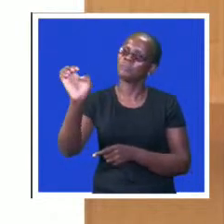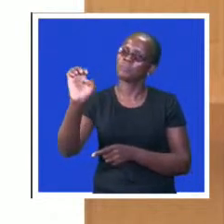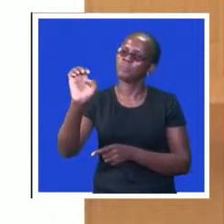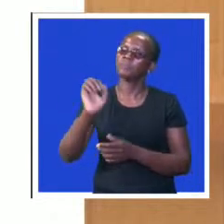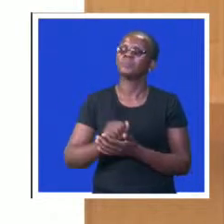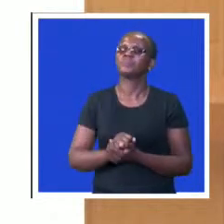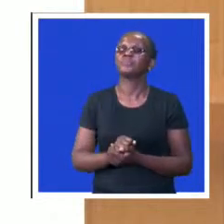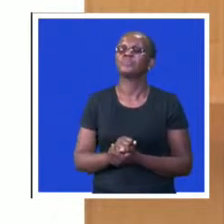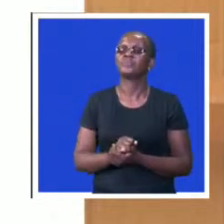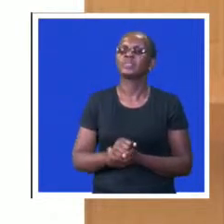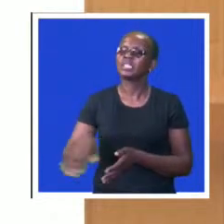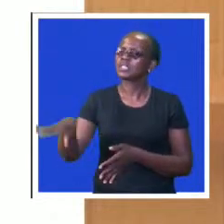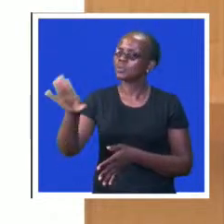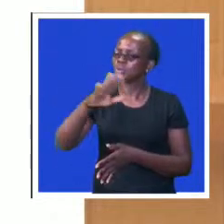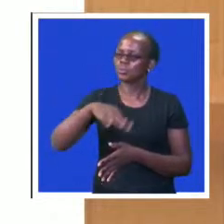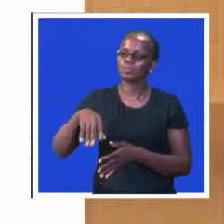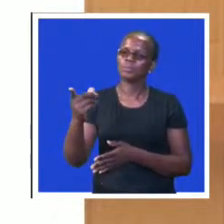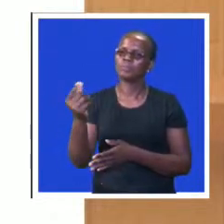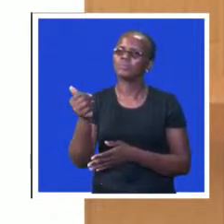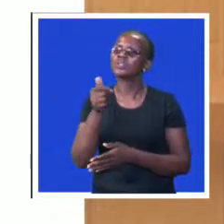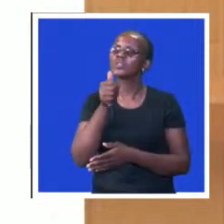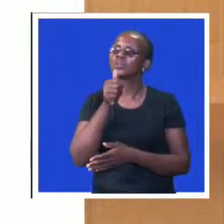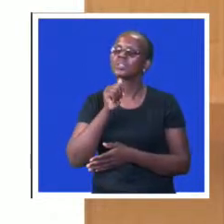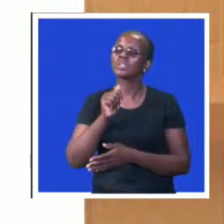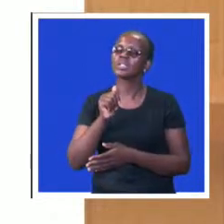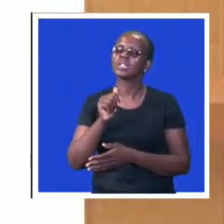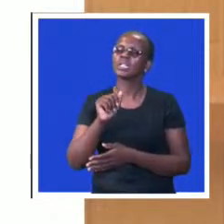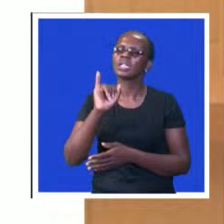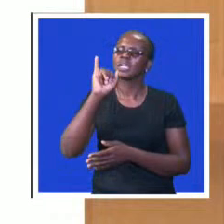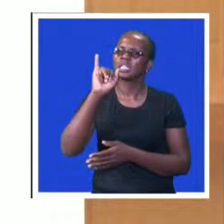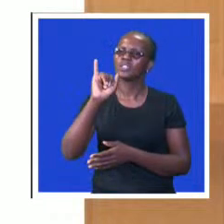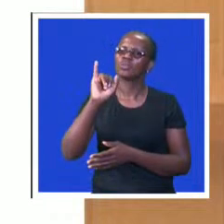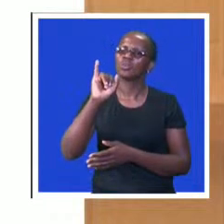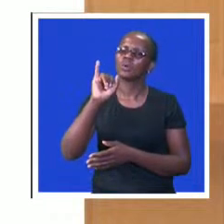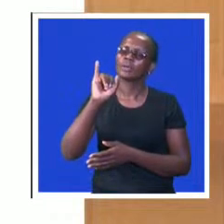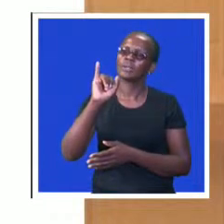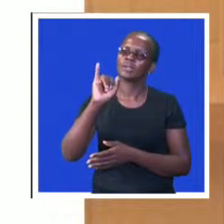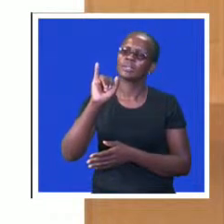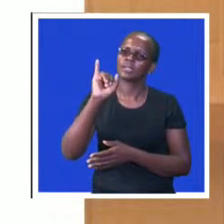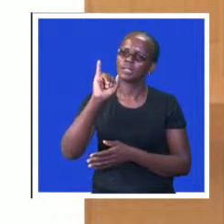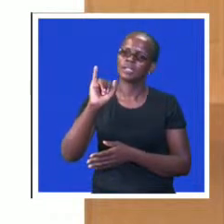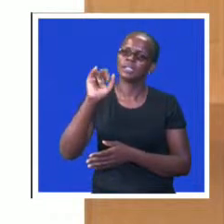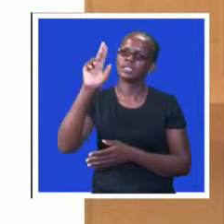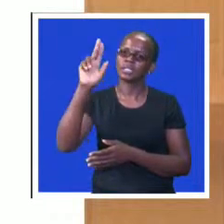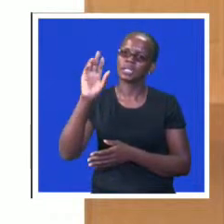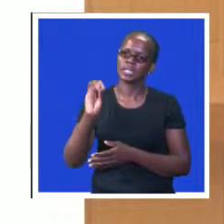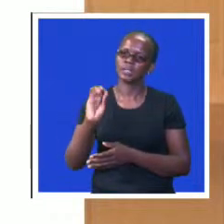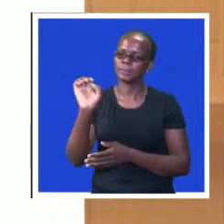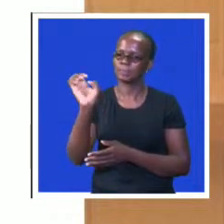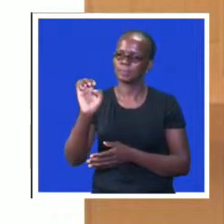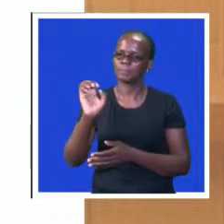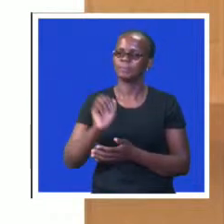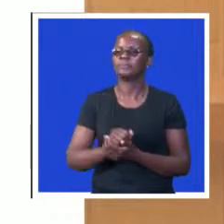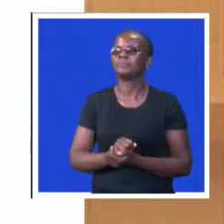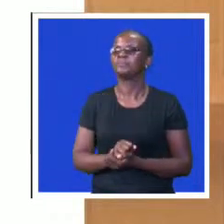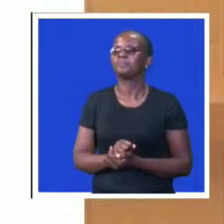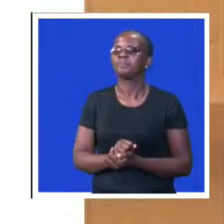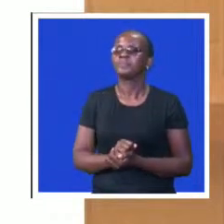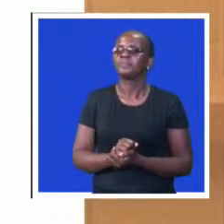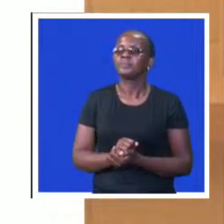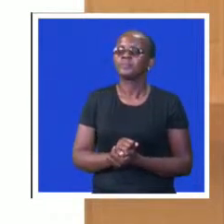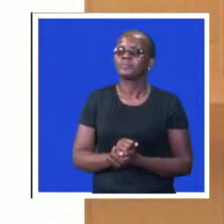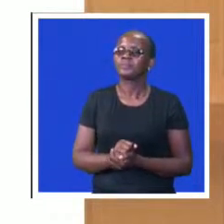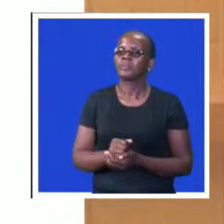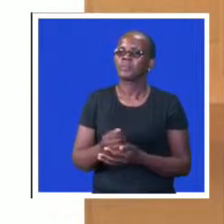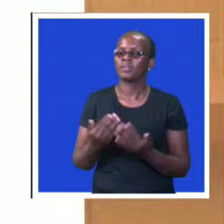Our total cost price is going to be 180 emalangeni. Dear learner, let us